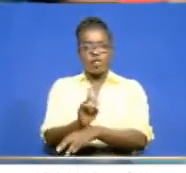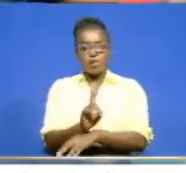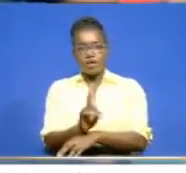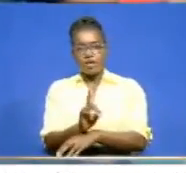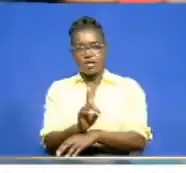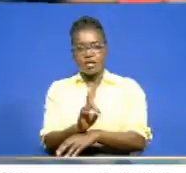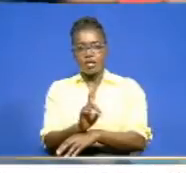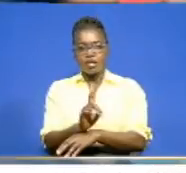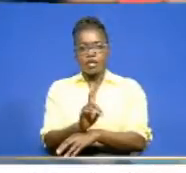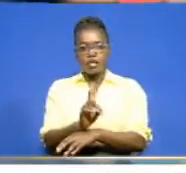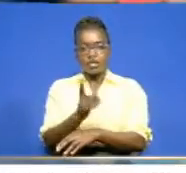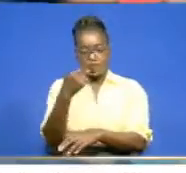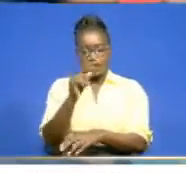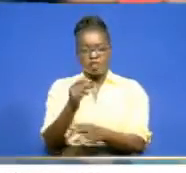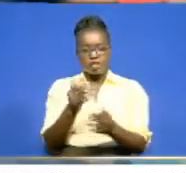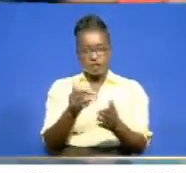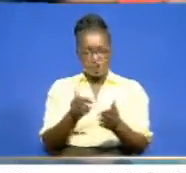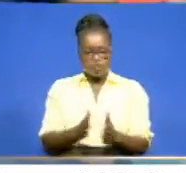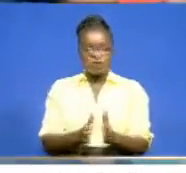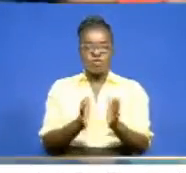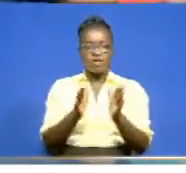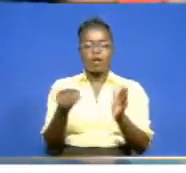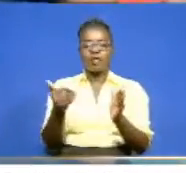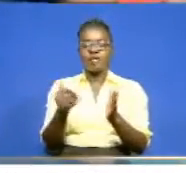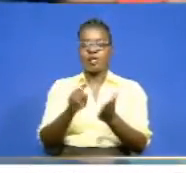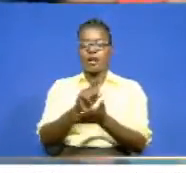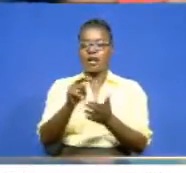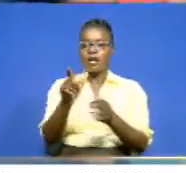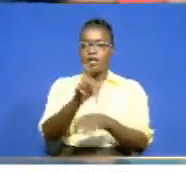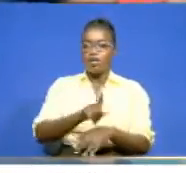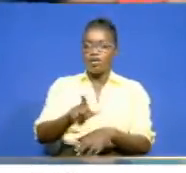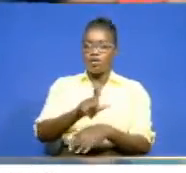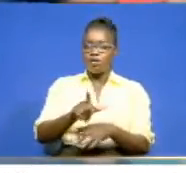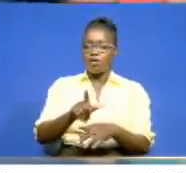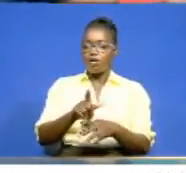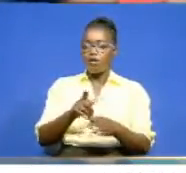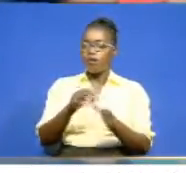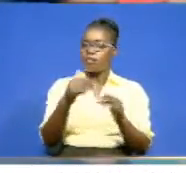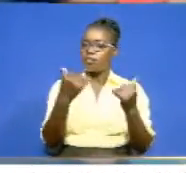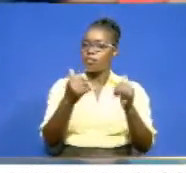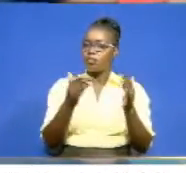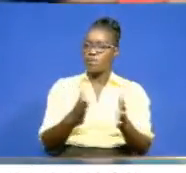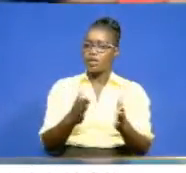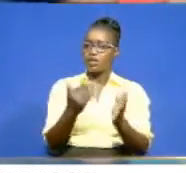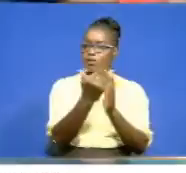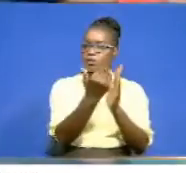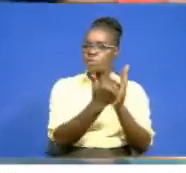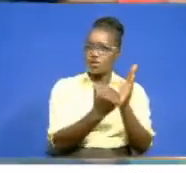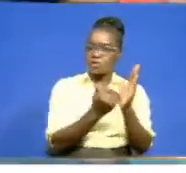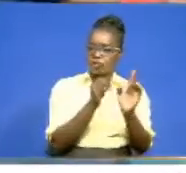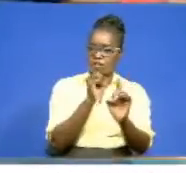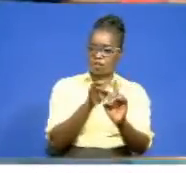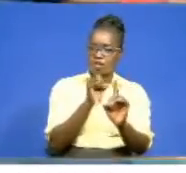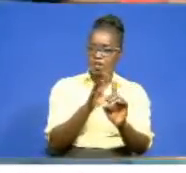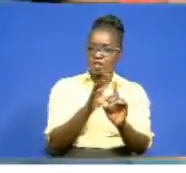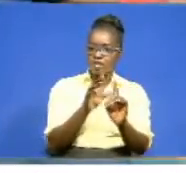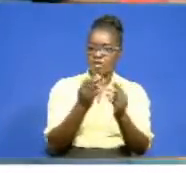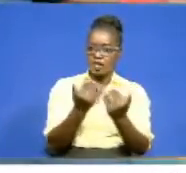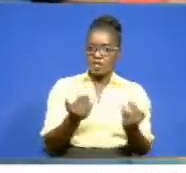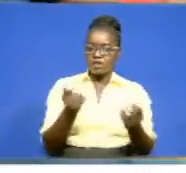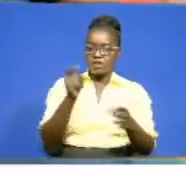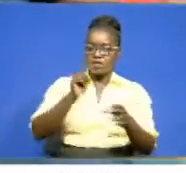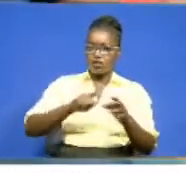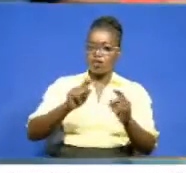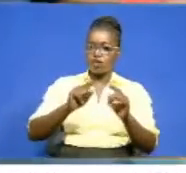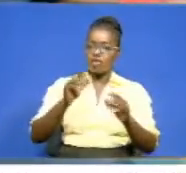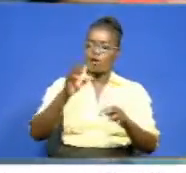right track with what we are doing, even with other local players, and even, you know, the programs that we have when it comes to mentoring kids to, you know, get into basketball?